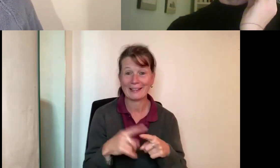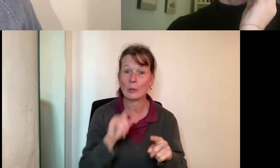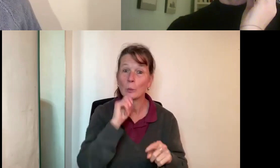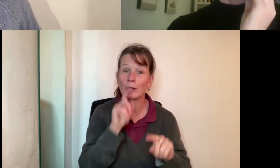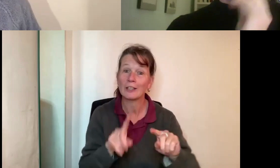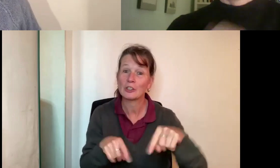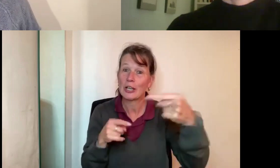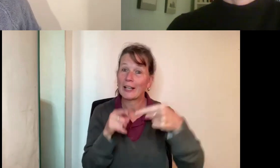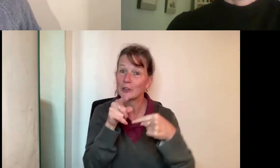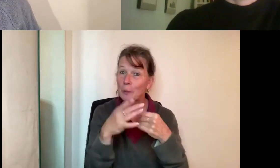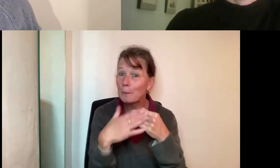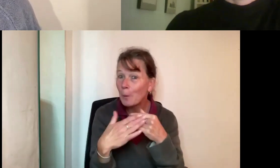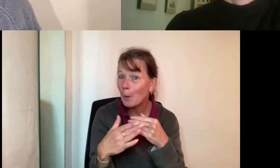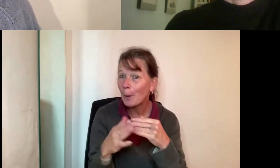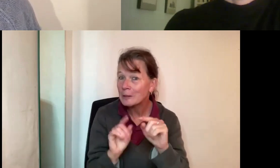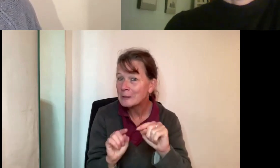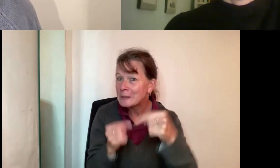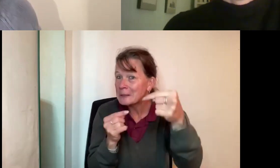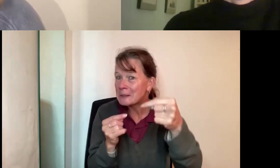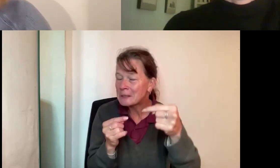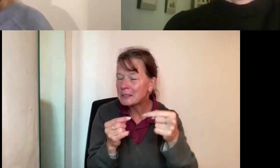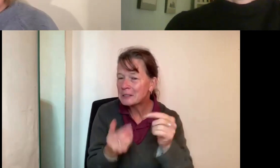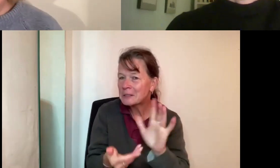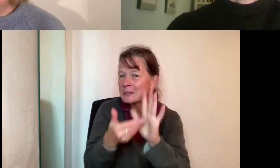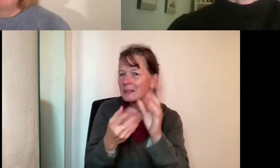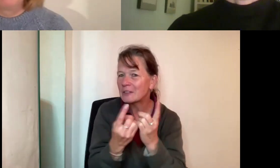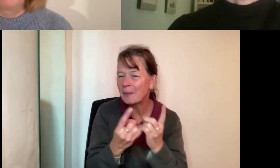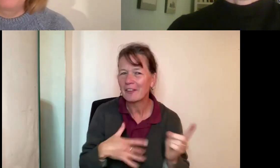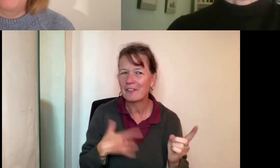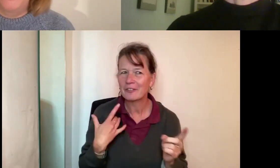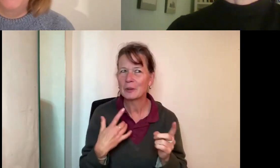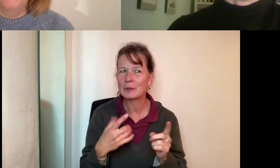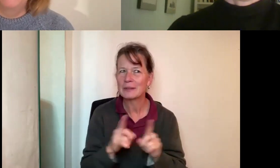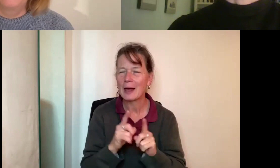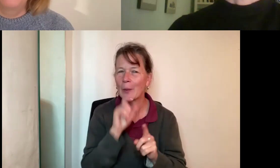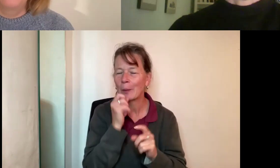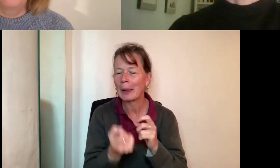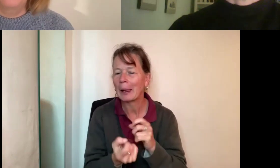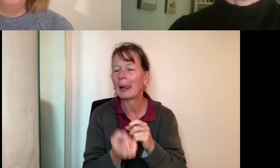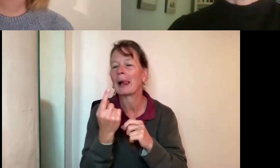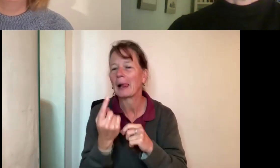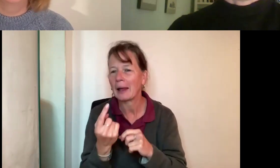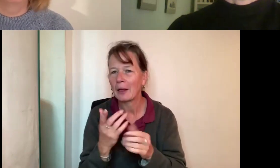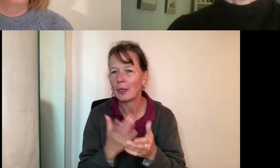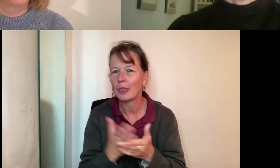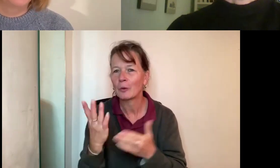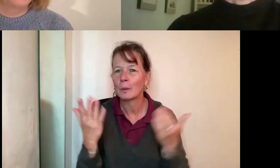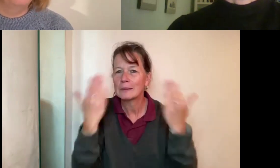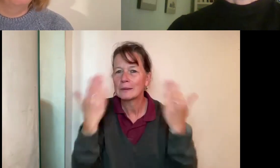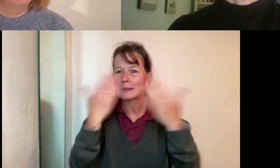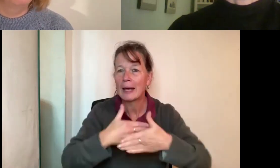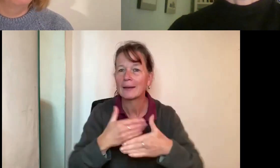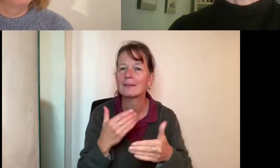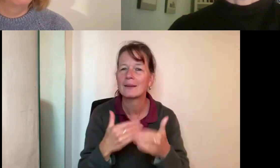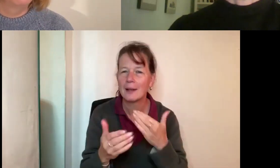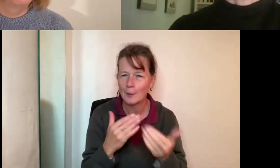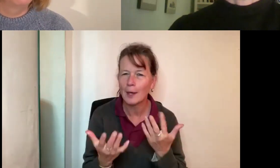you a little bit with something that feels like it might come up during the evening, and which I